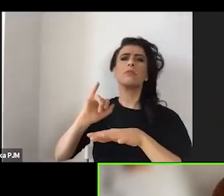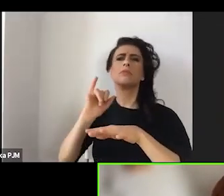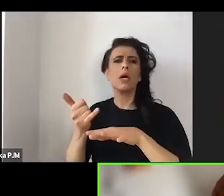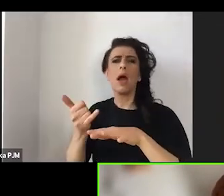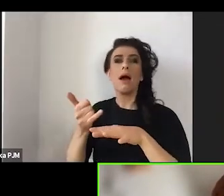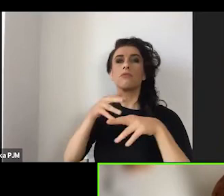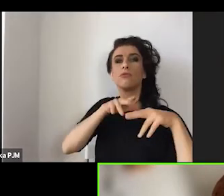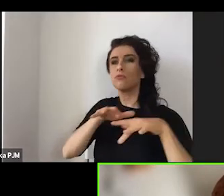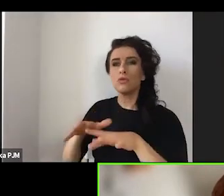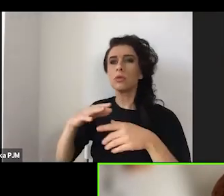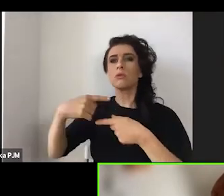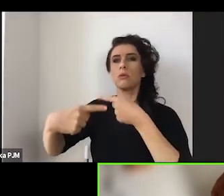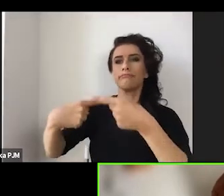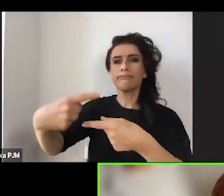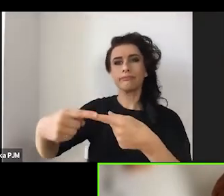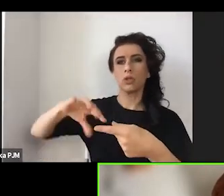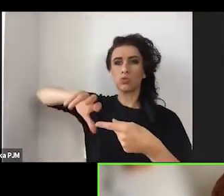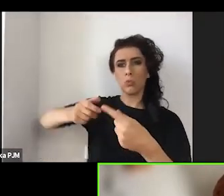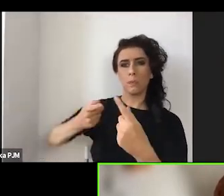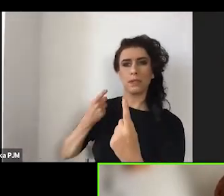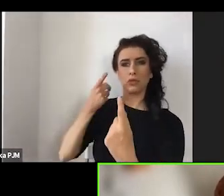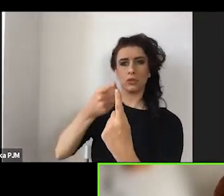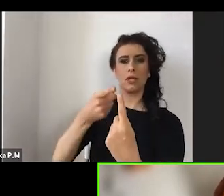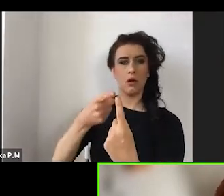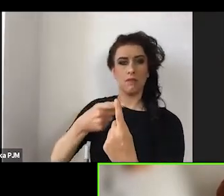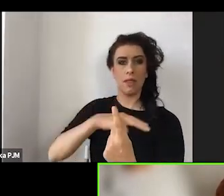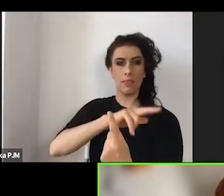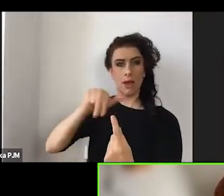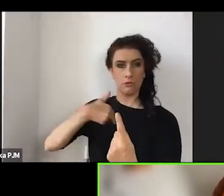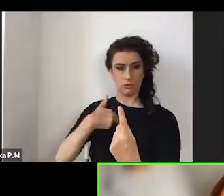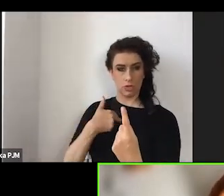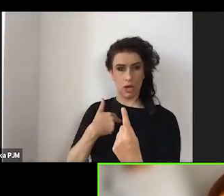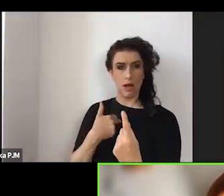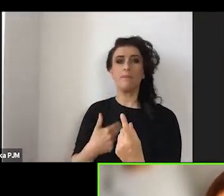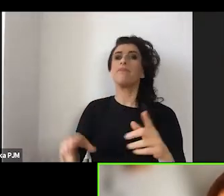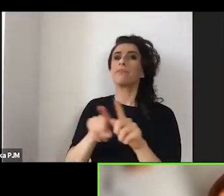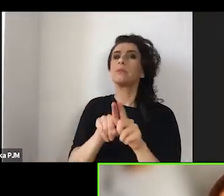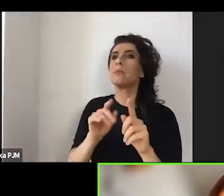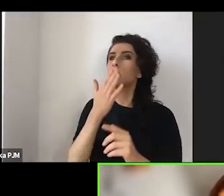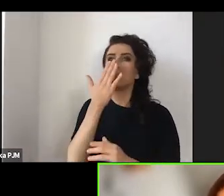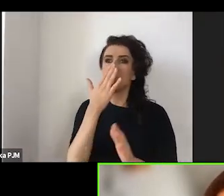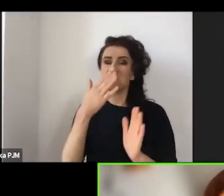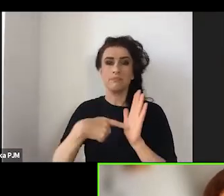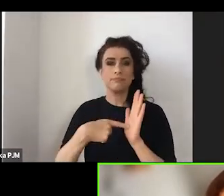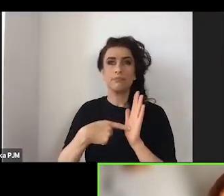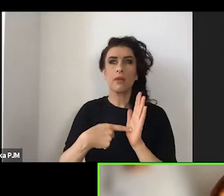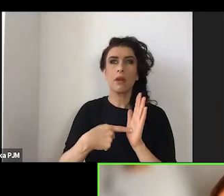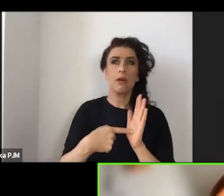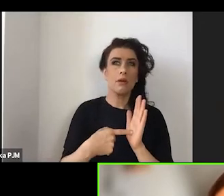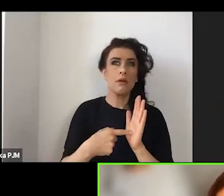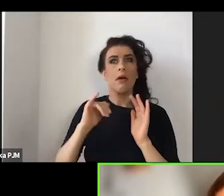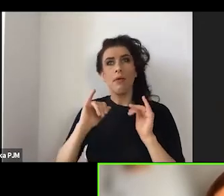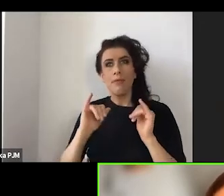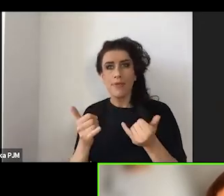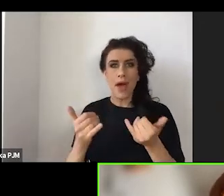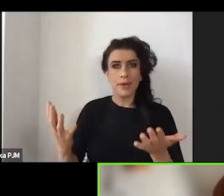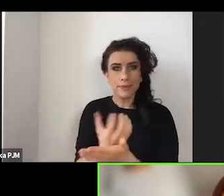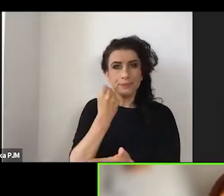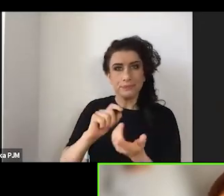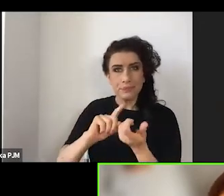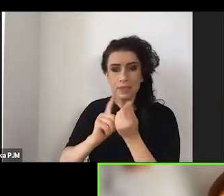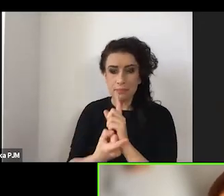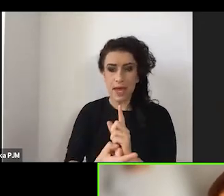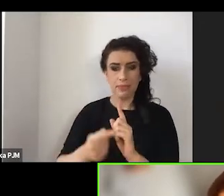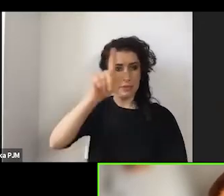have achieved social change. Let's say, normally boys would never play soccer